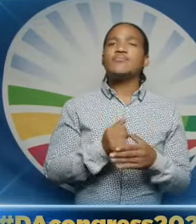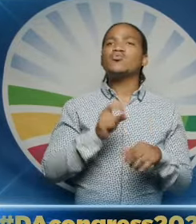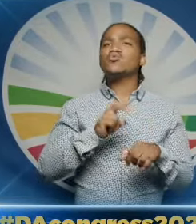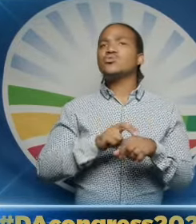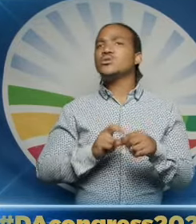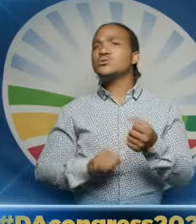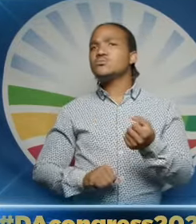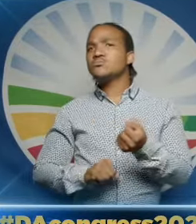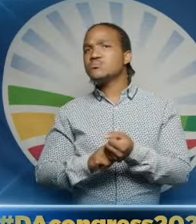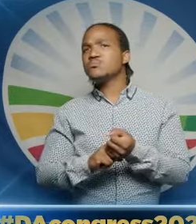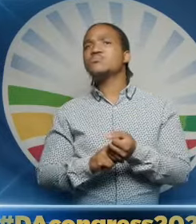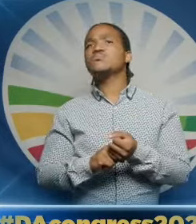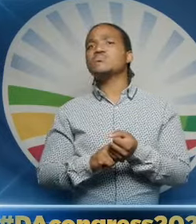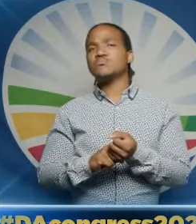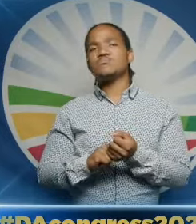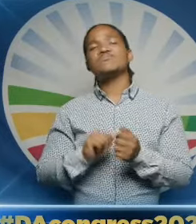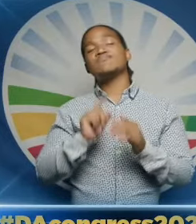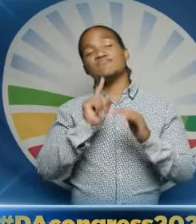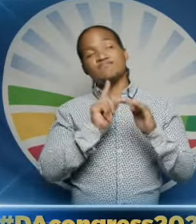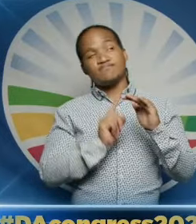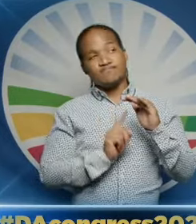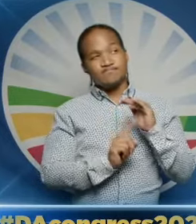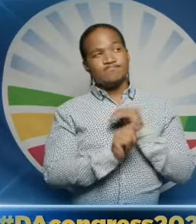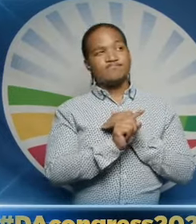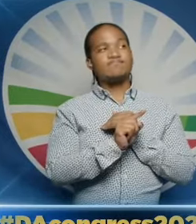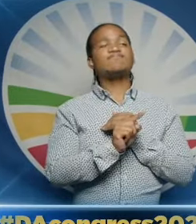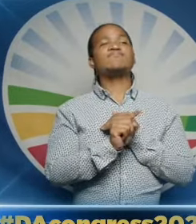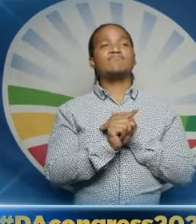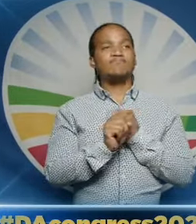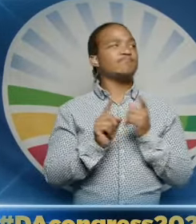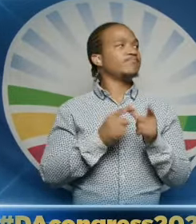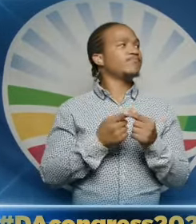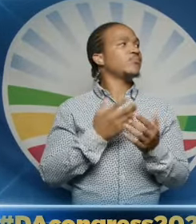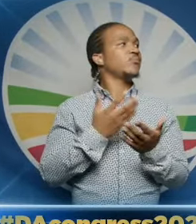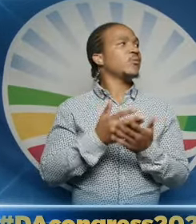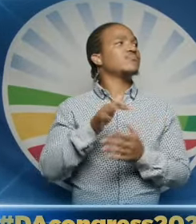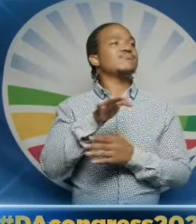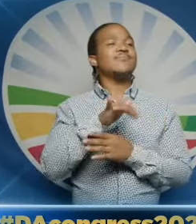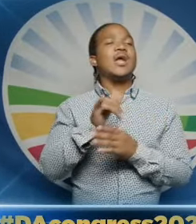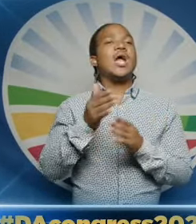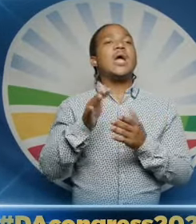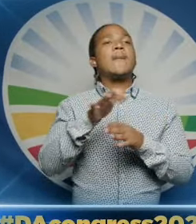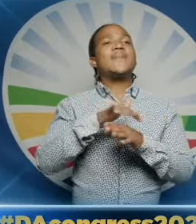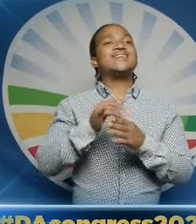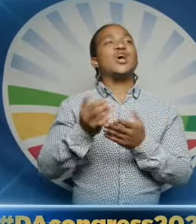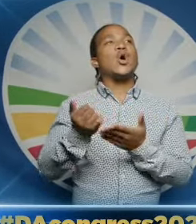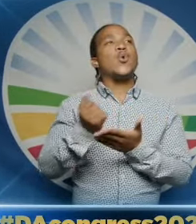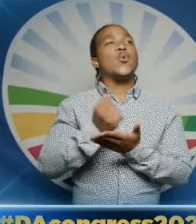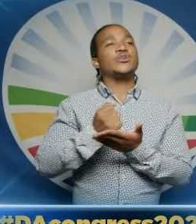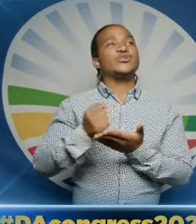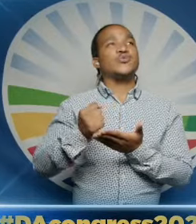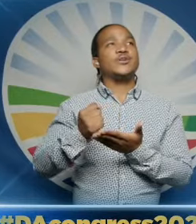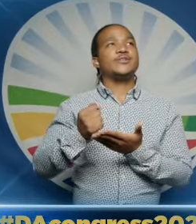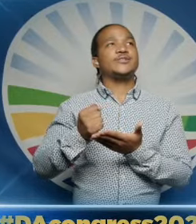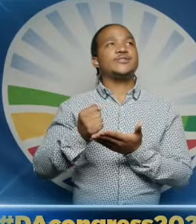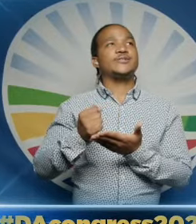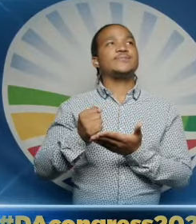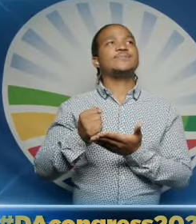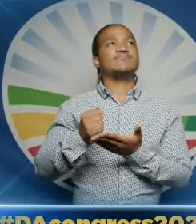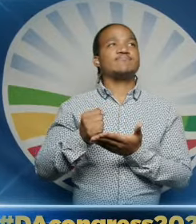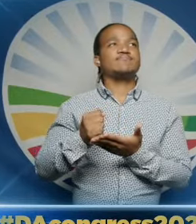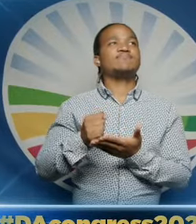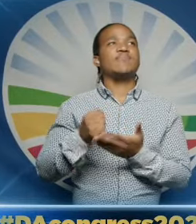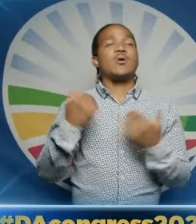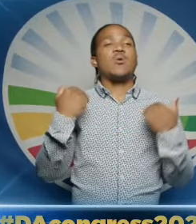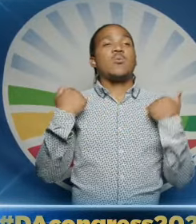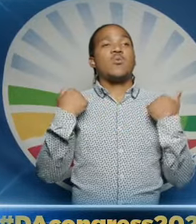support, please go to the voting help desk, which is situated next to the registration area in Hall 4, out that door and to the